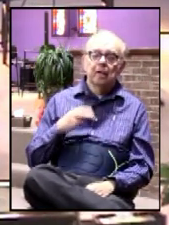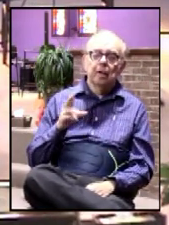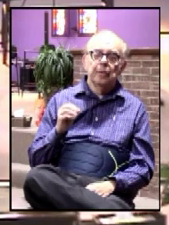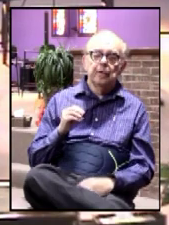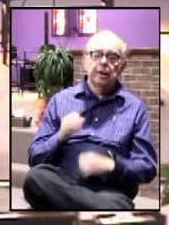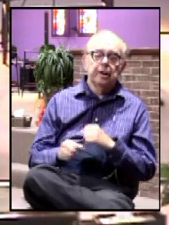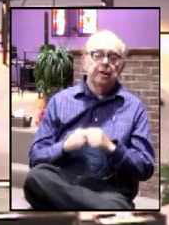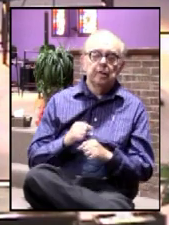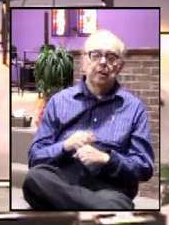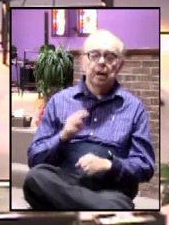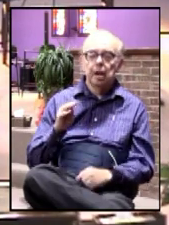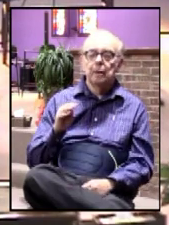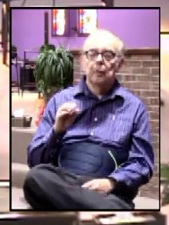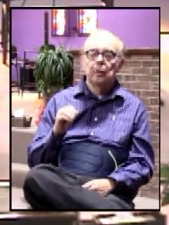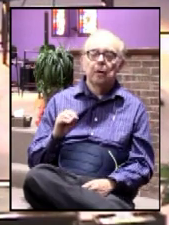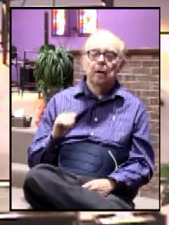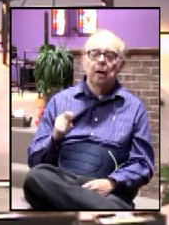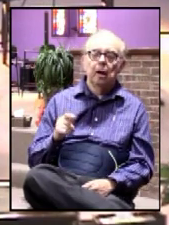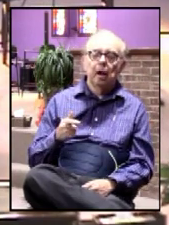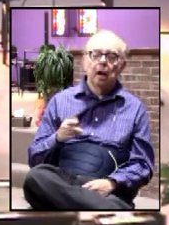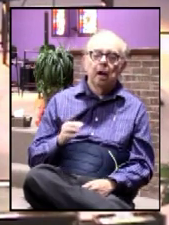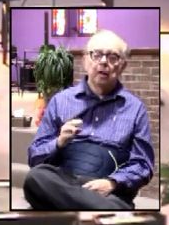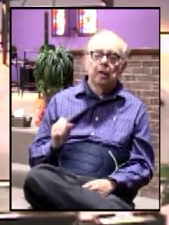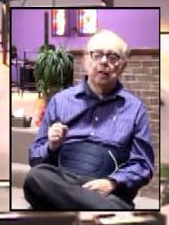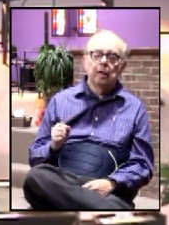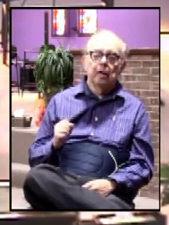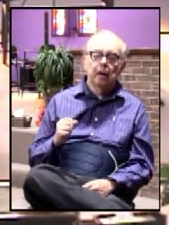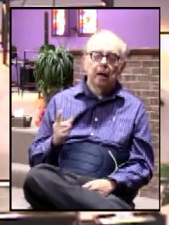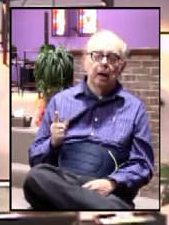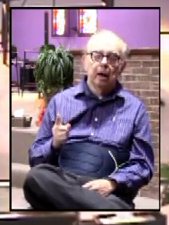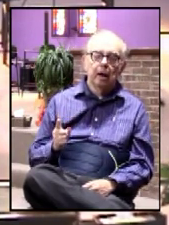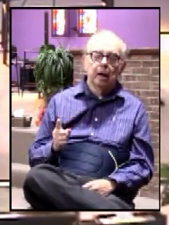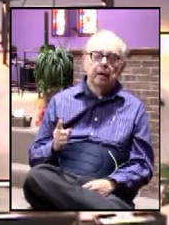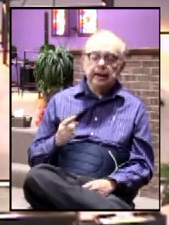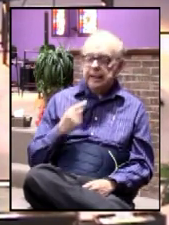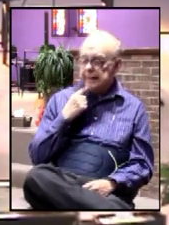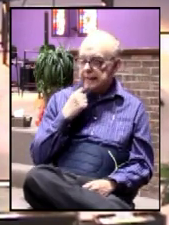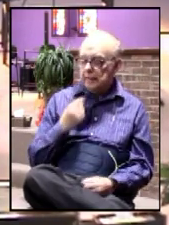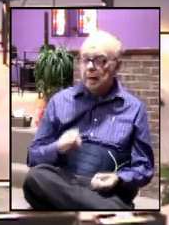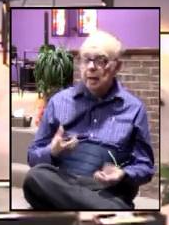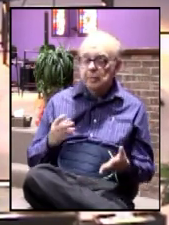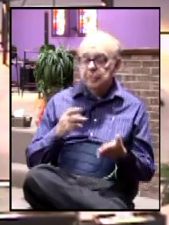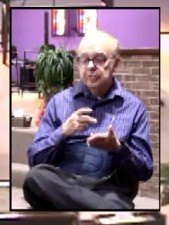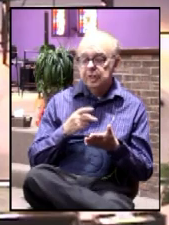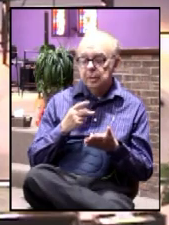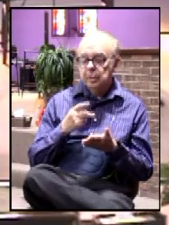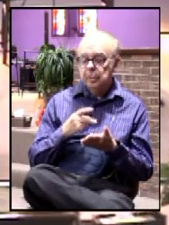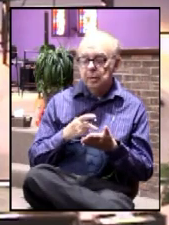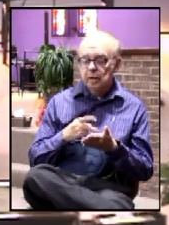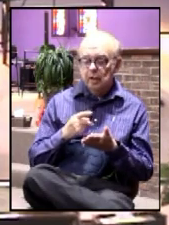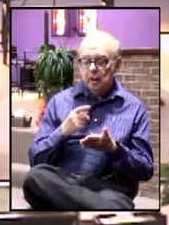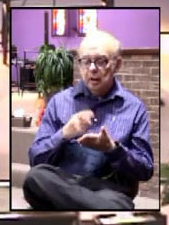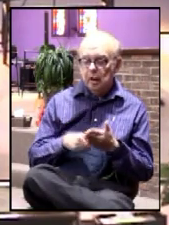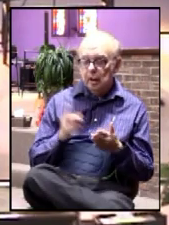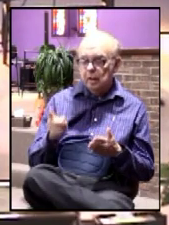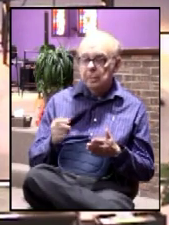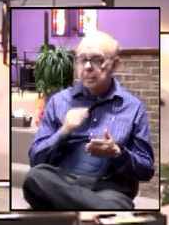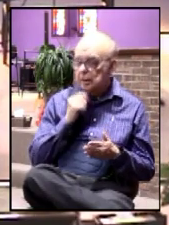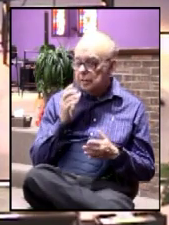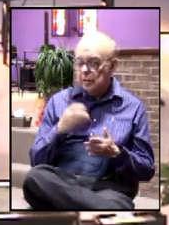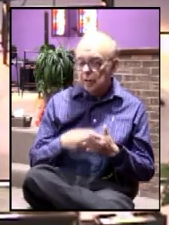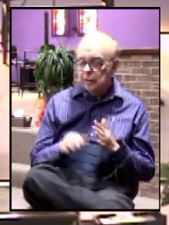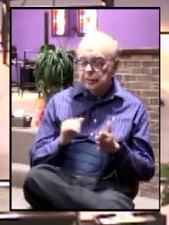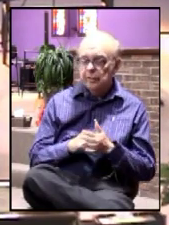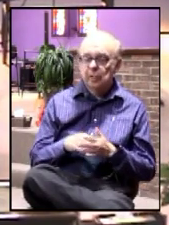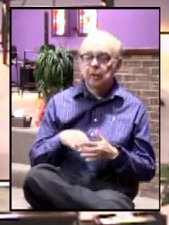30-year mortgage for $150,000, and tell me, how much did it cost you? It didn't cost you